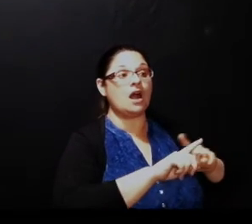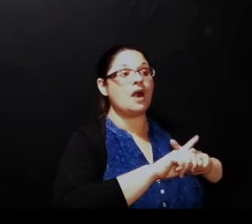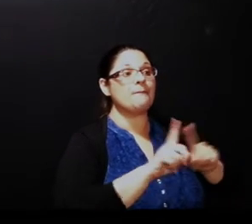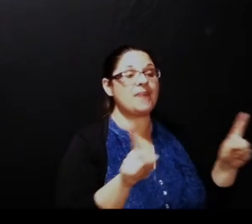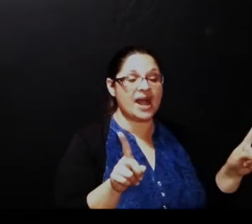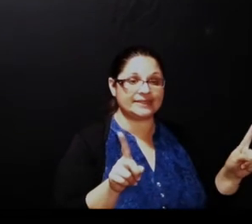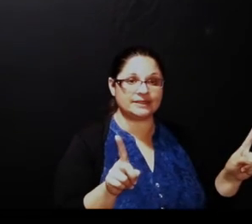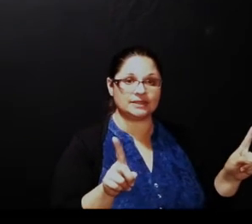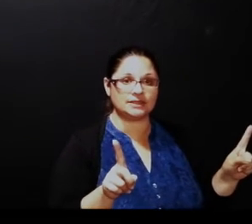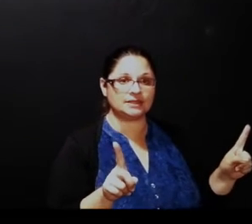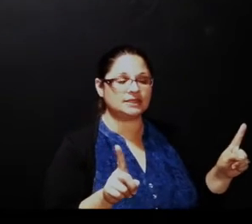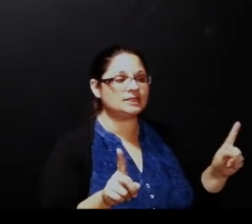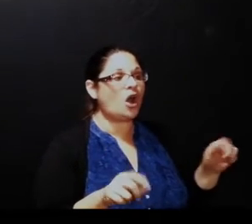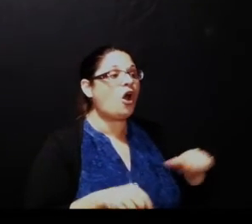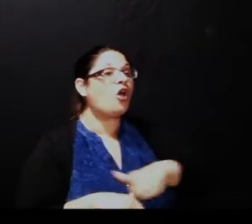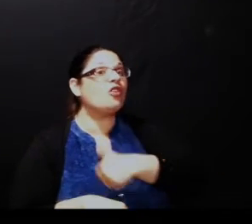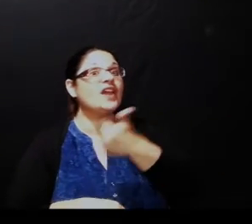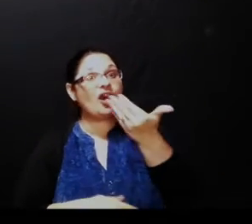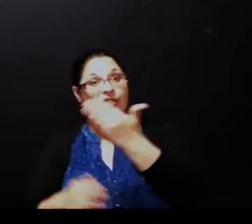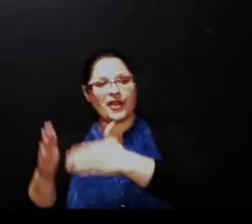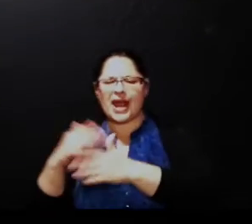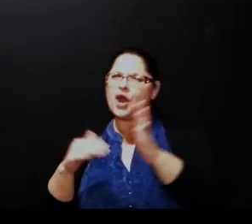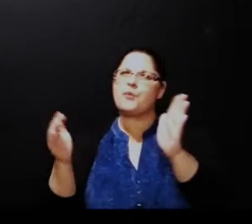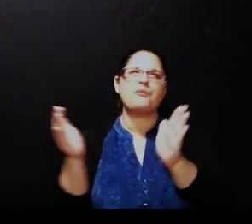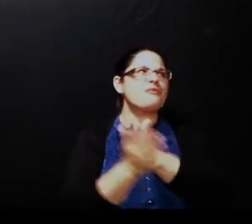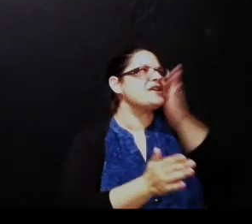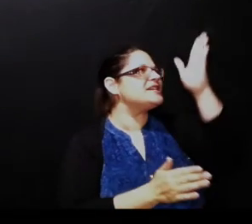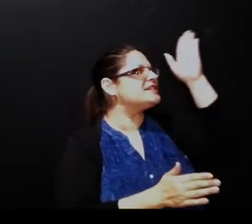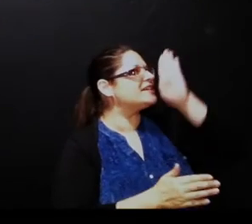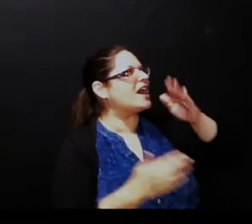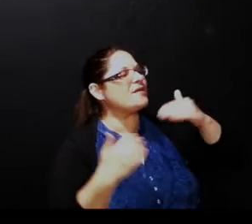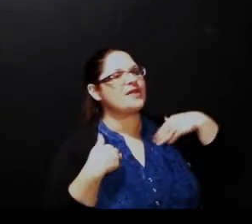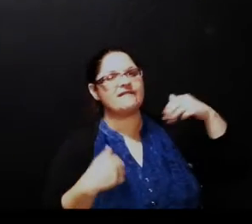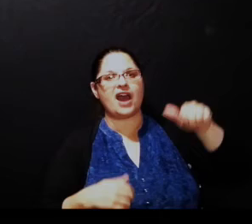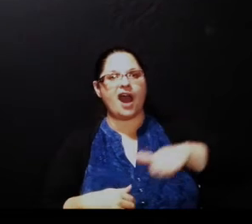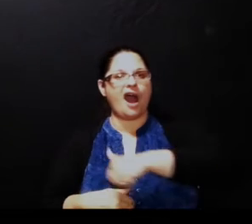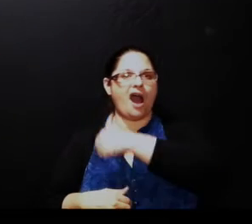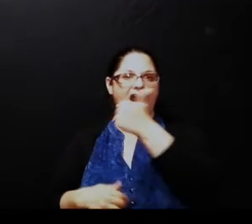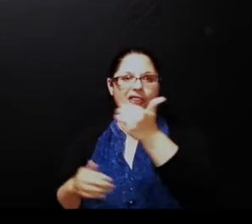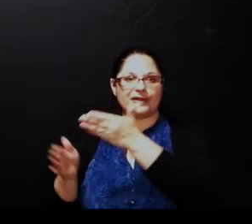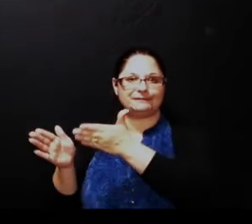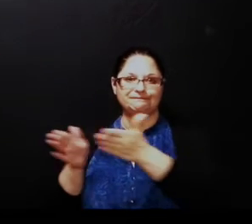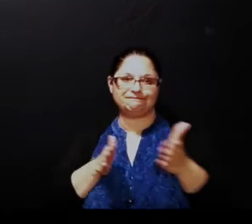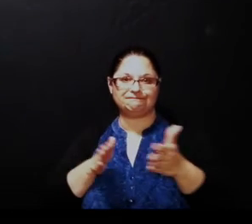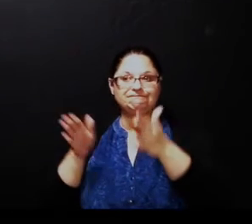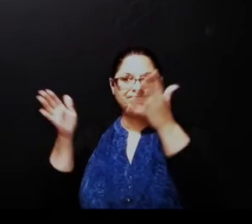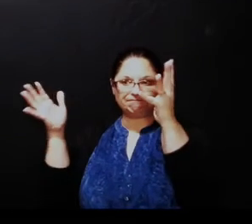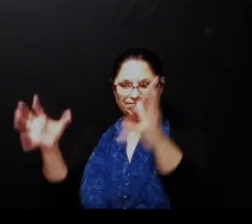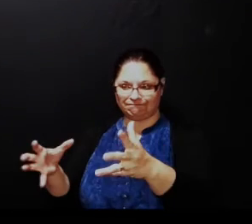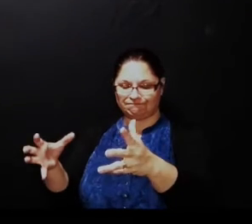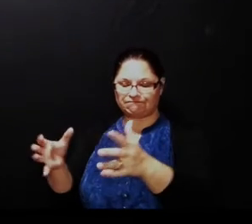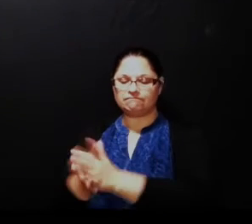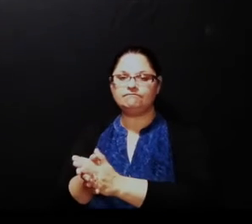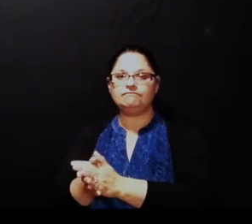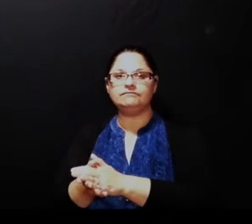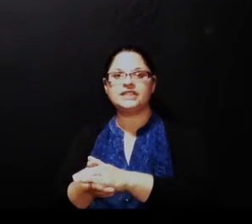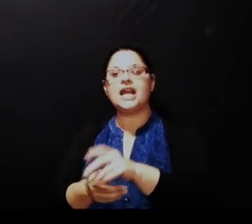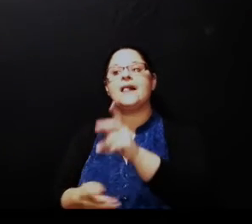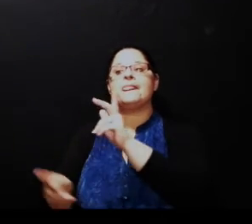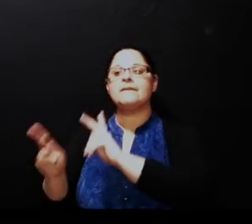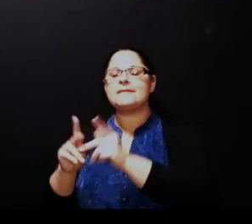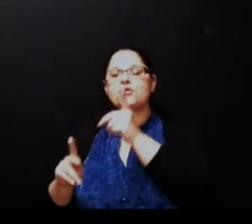On the other hand, praise God, there's on the other hand. There are people who say, Lord God, through Jesus Christ as my